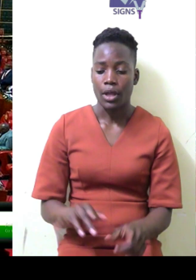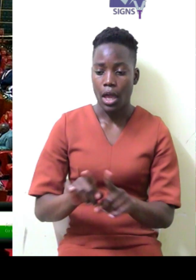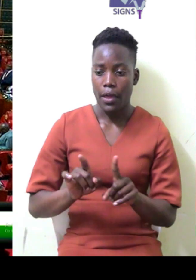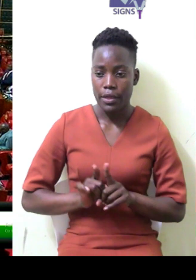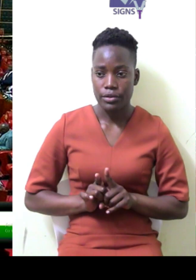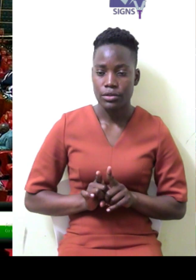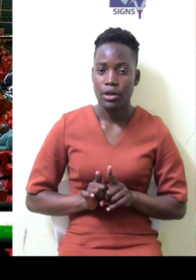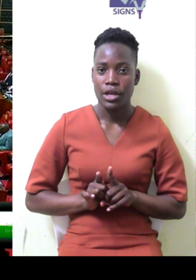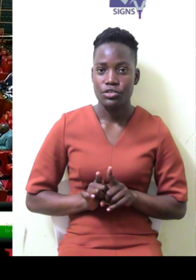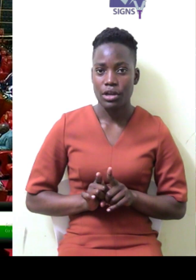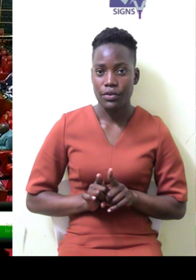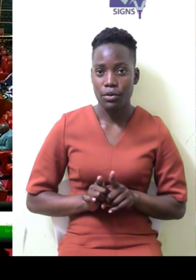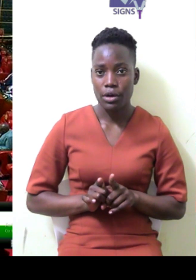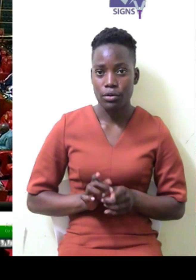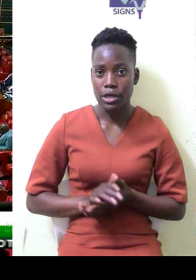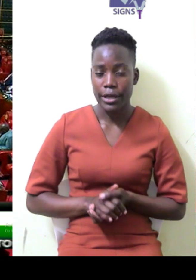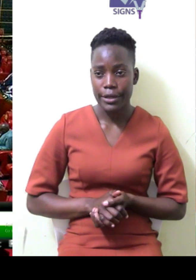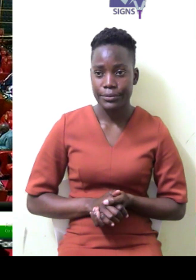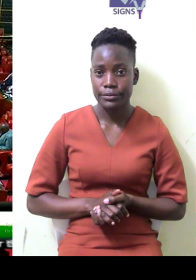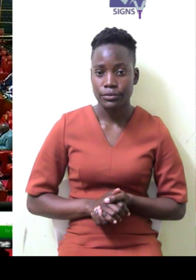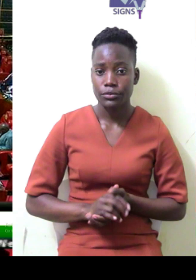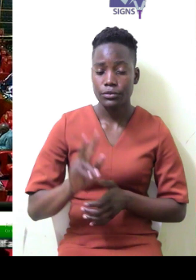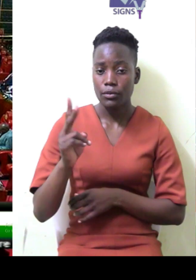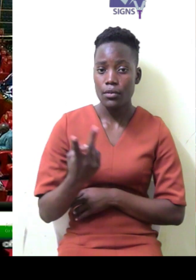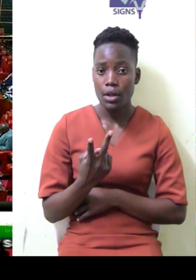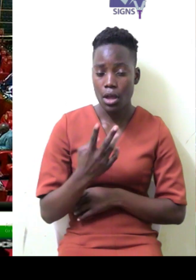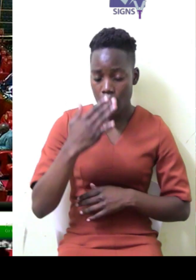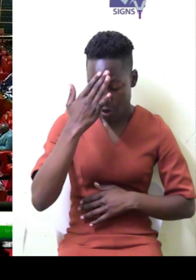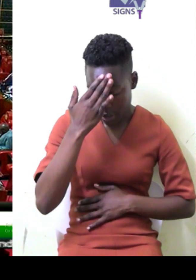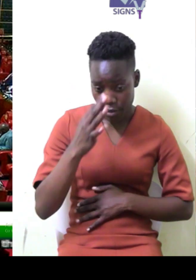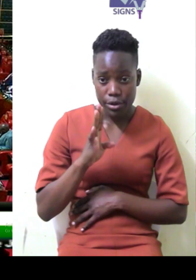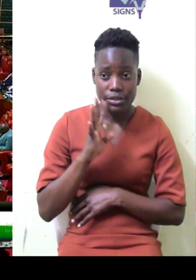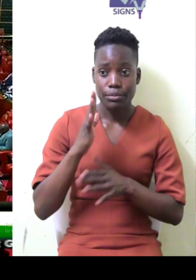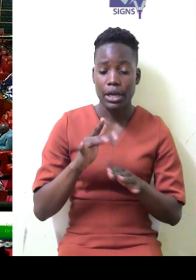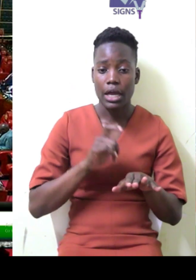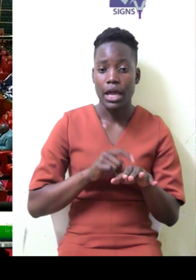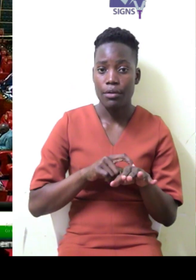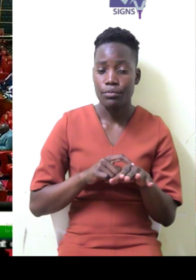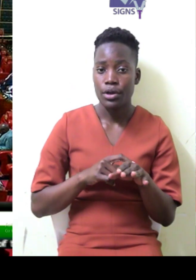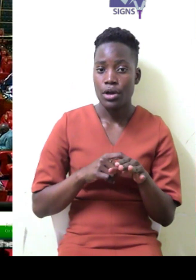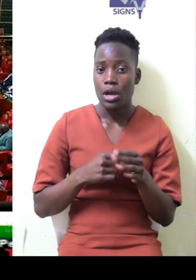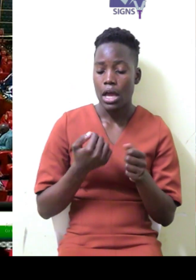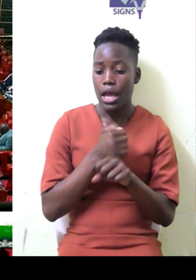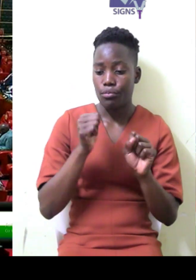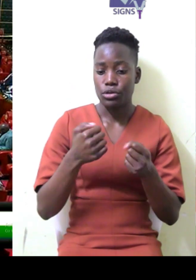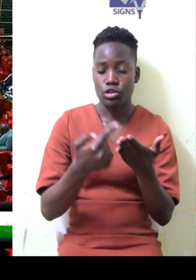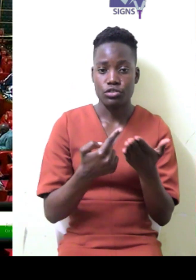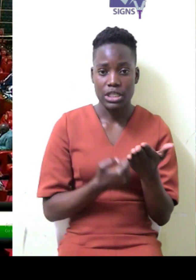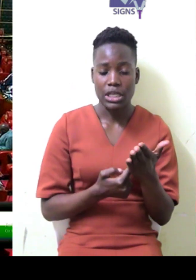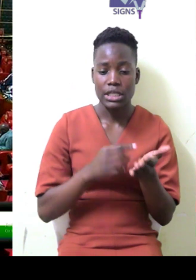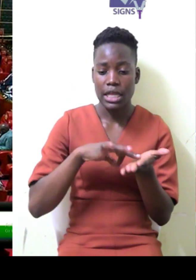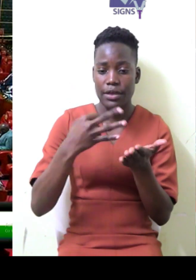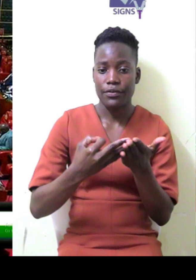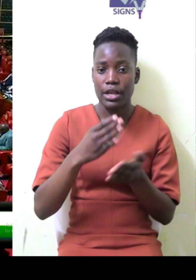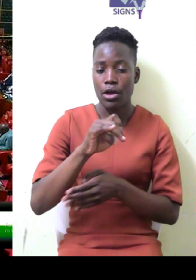any emotions. And secondly, Honorable Speaker, as we discuss the finance bill, we cannot discuss the finance bill